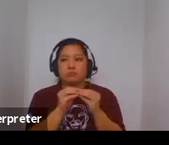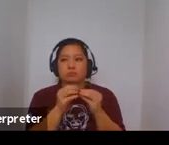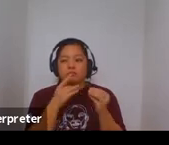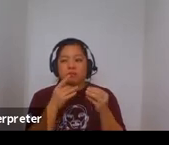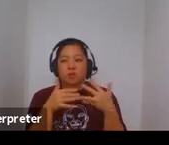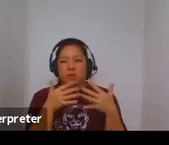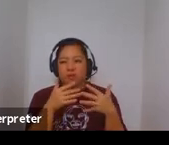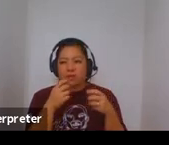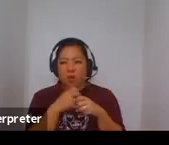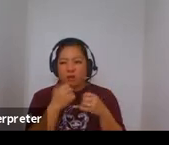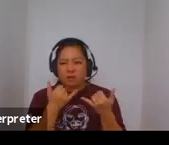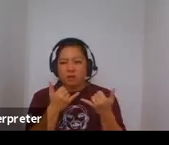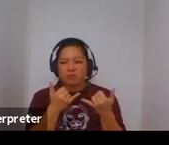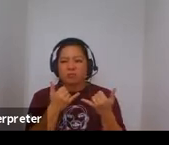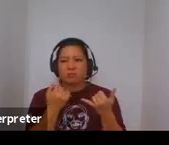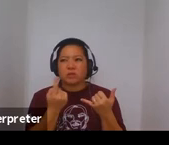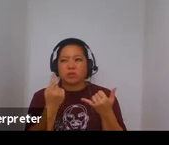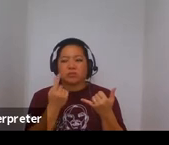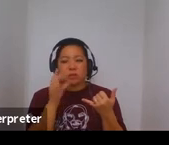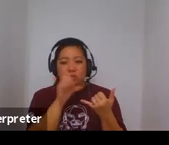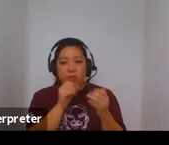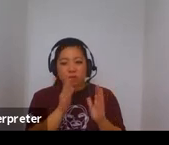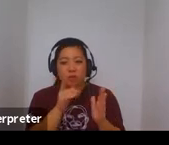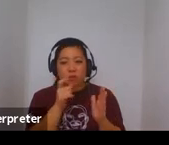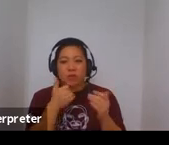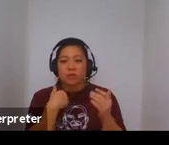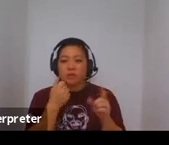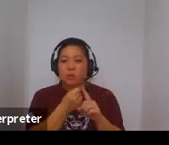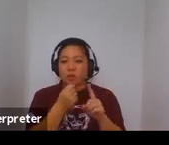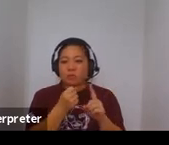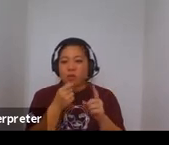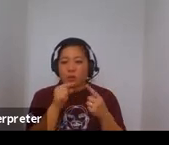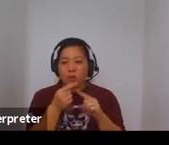and difficult than just a stranger that has assaulted or hurt you.